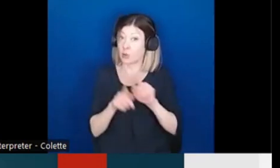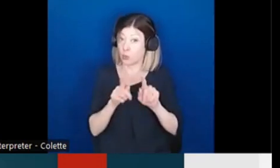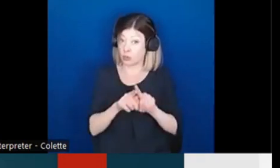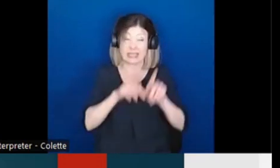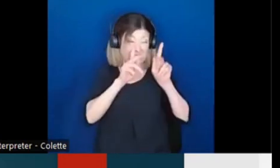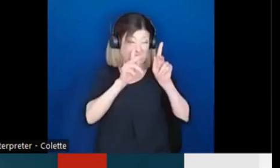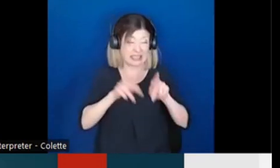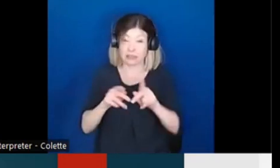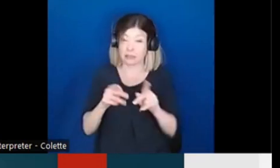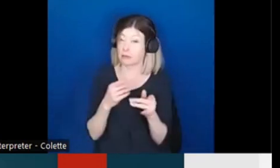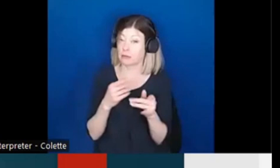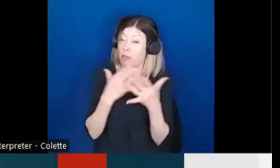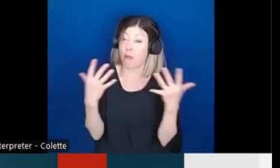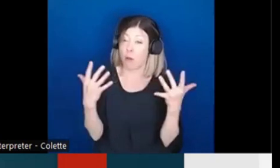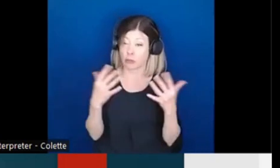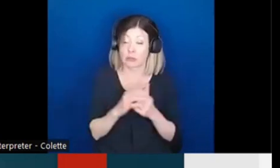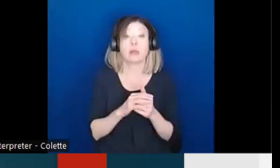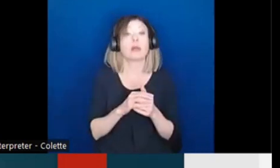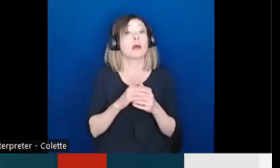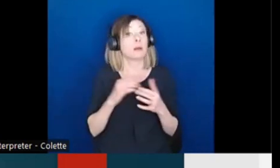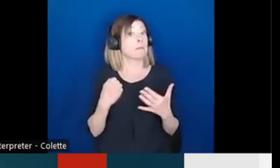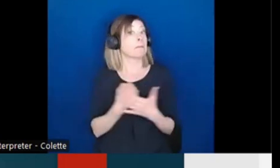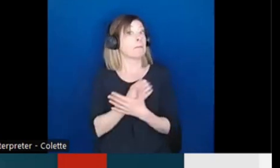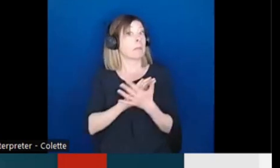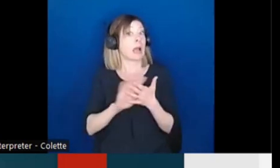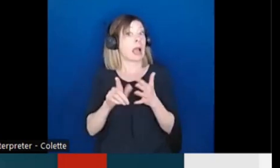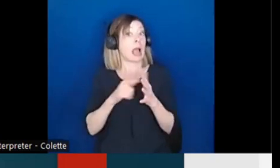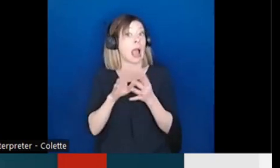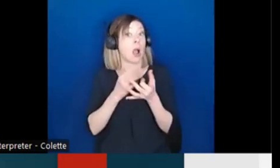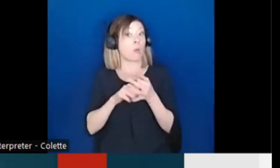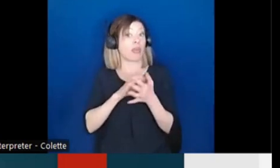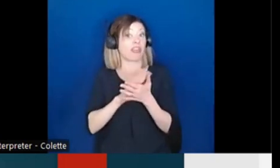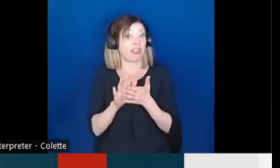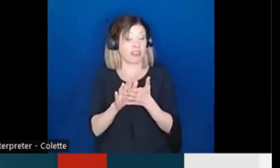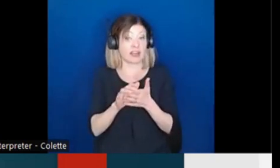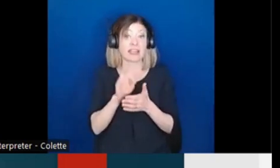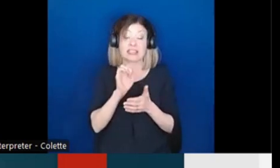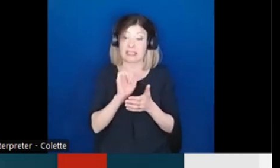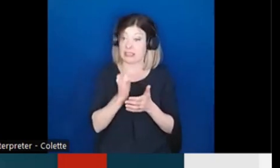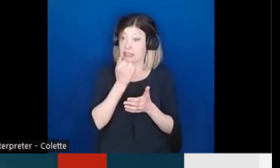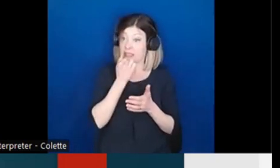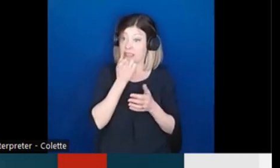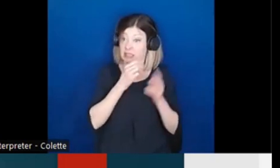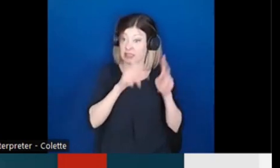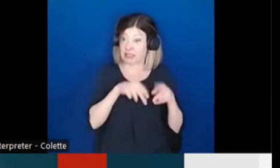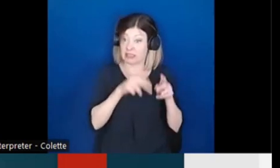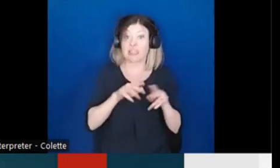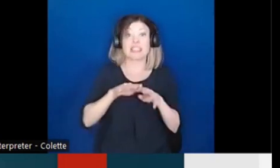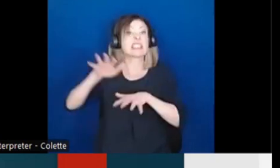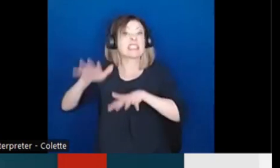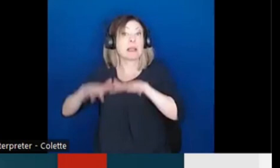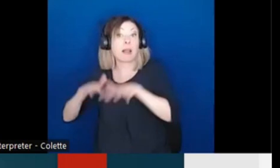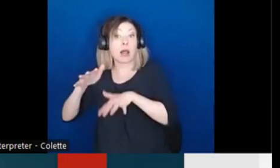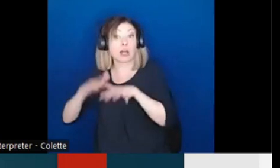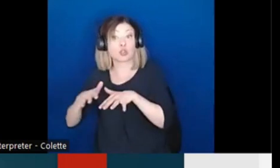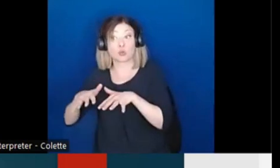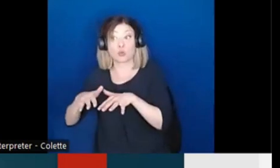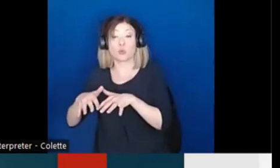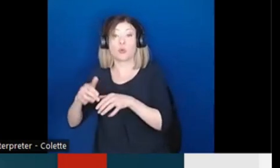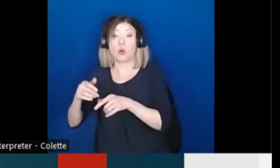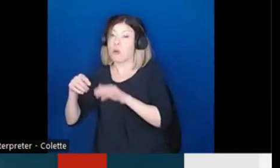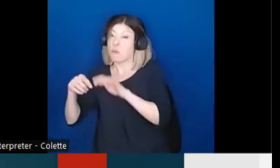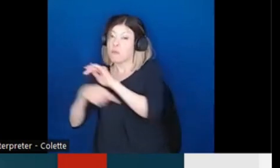tragically, Haworth had a death rate that was very similar to places in London, to some of the worst, unhealthiest places